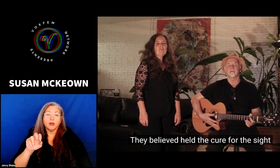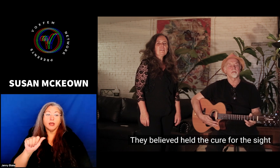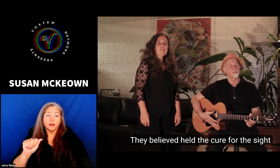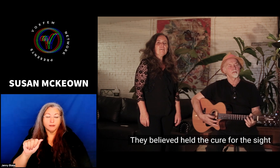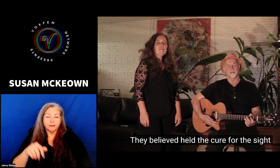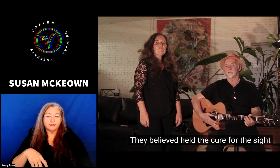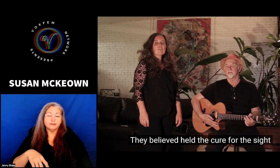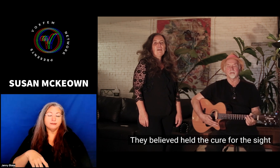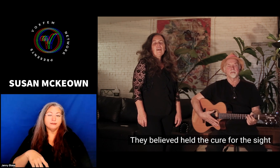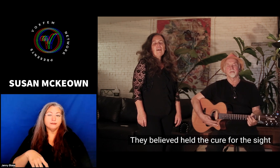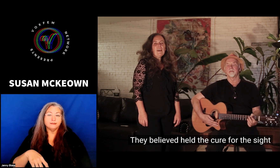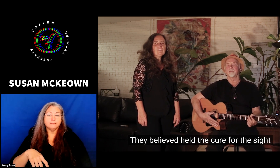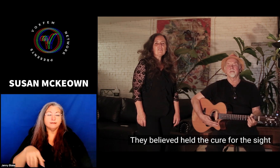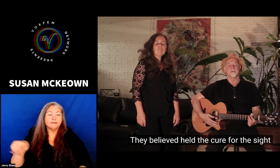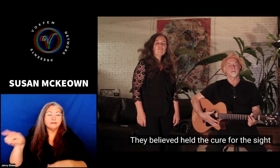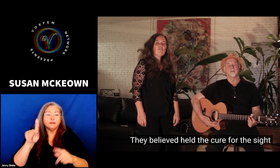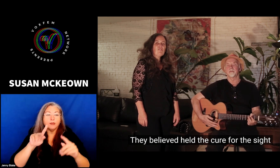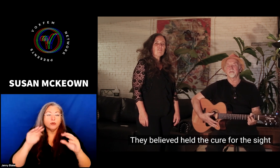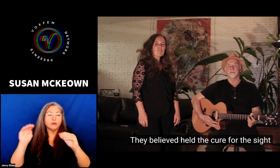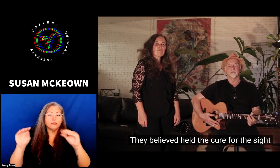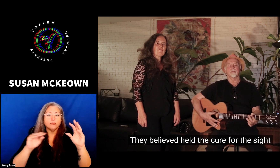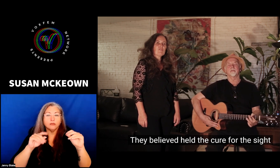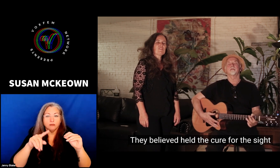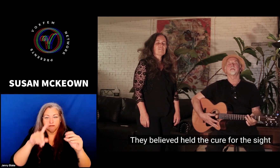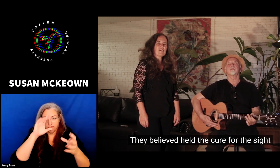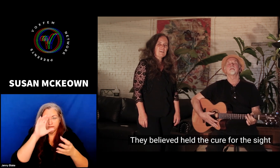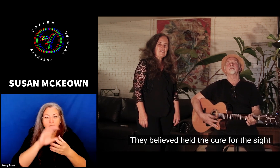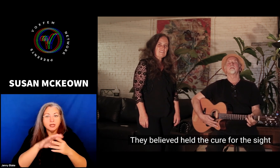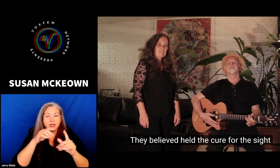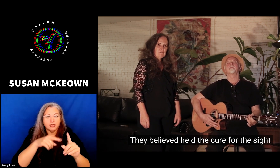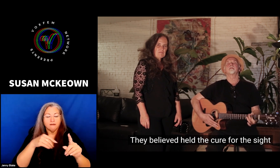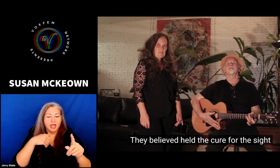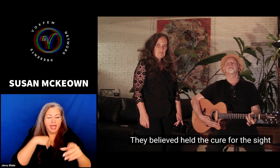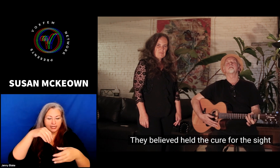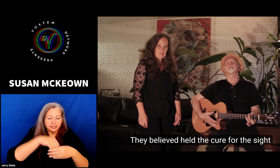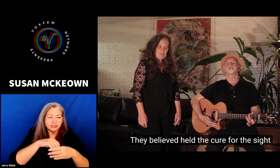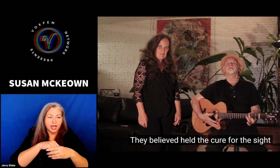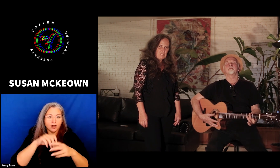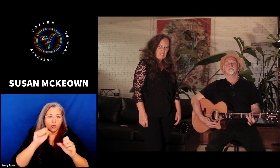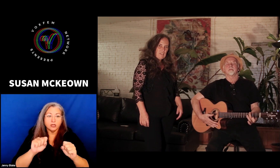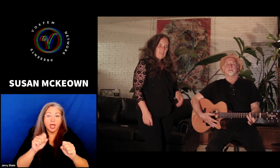They believed held the cure for the sight.